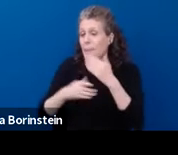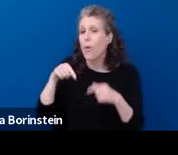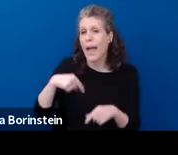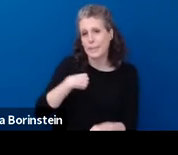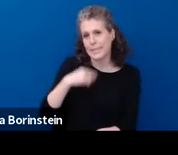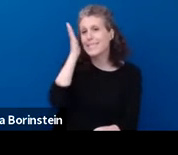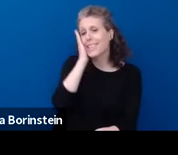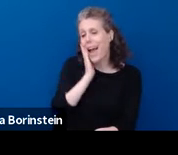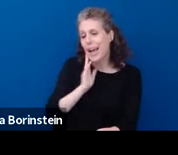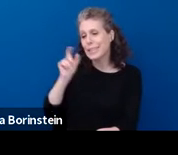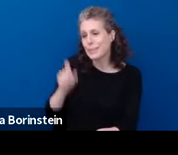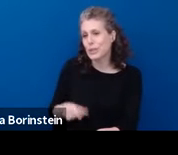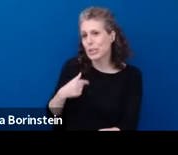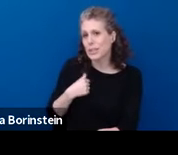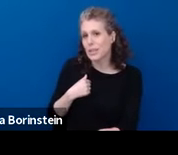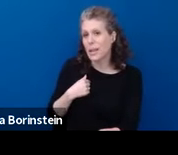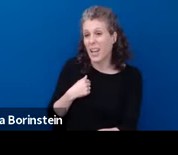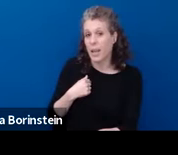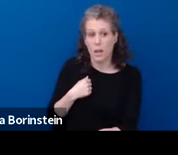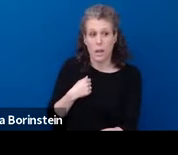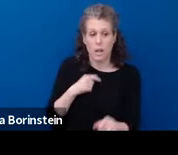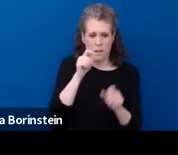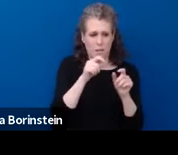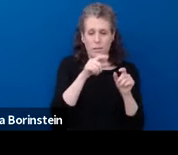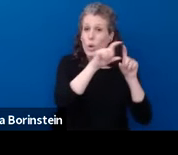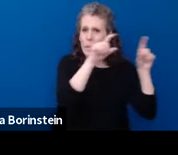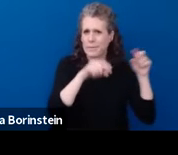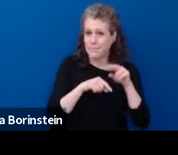often gets down,